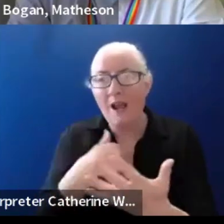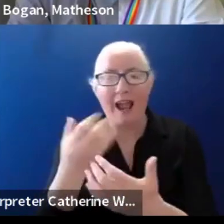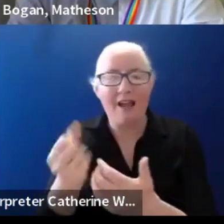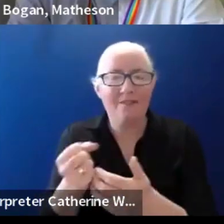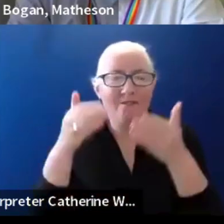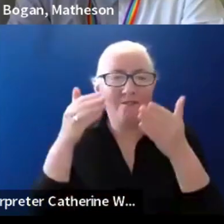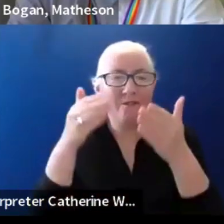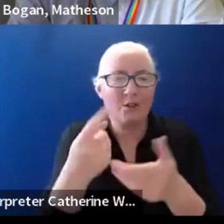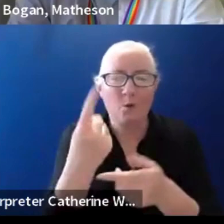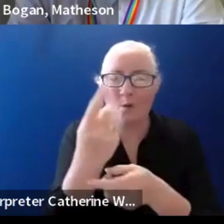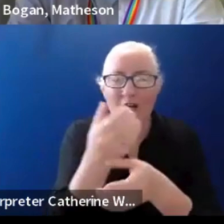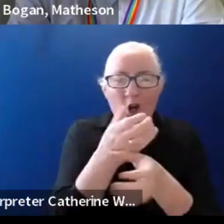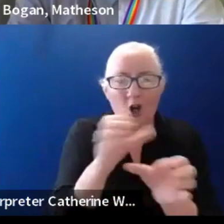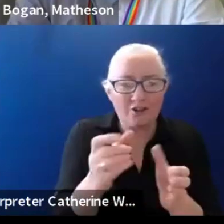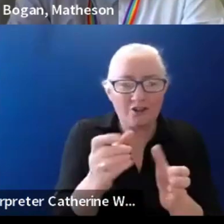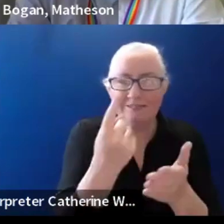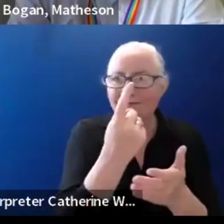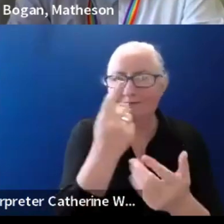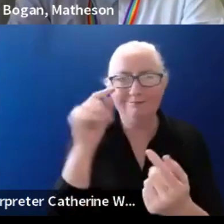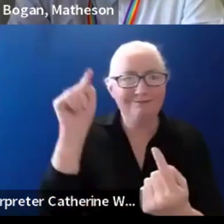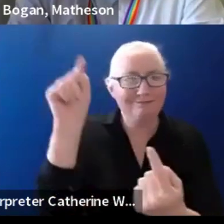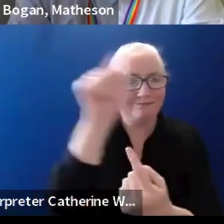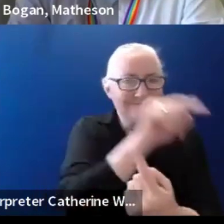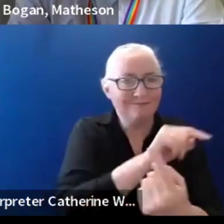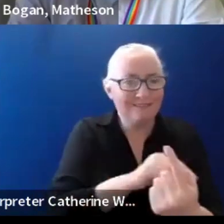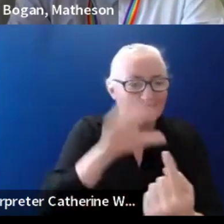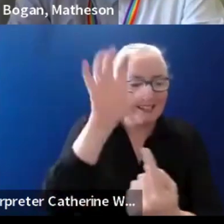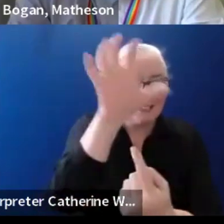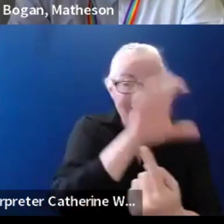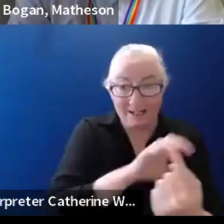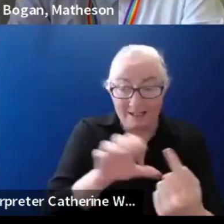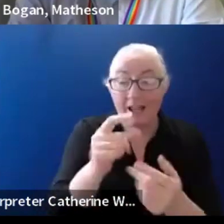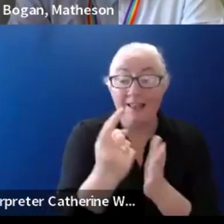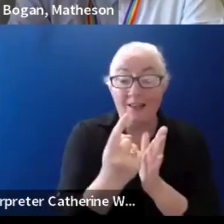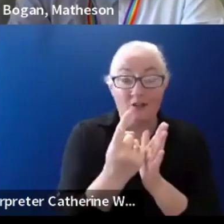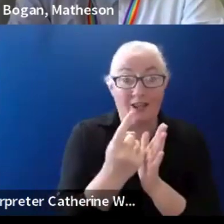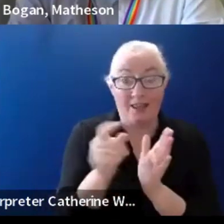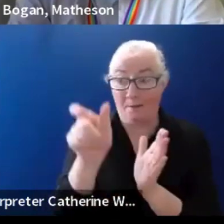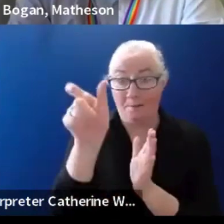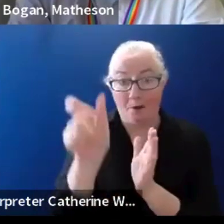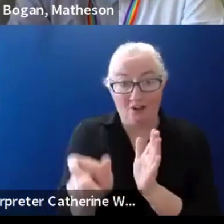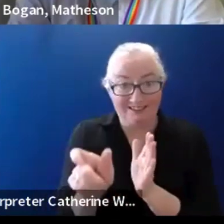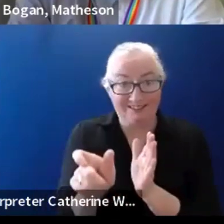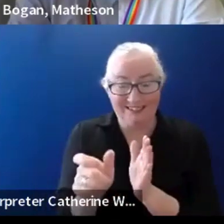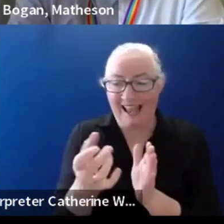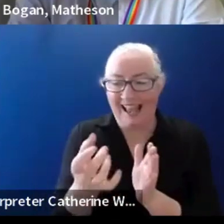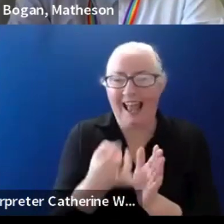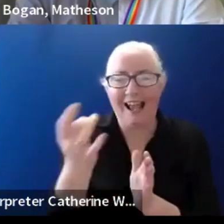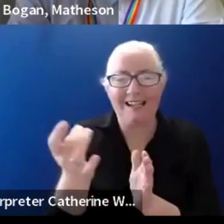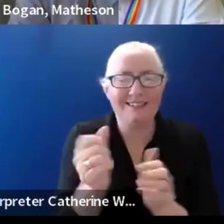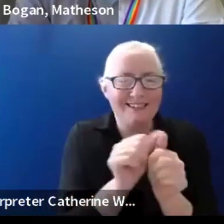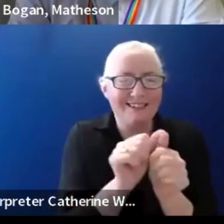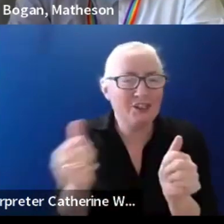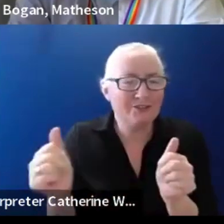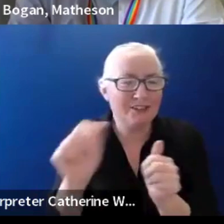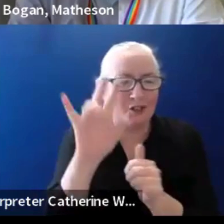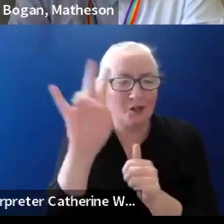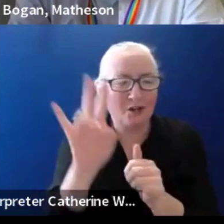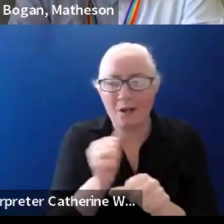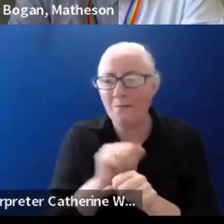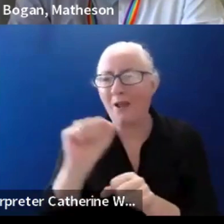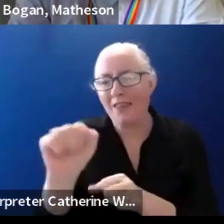particular country across all of our sites. And the individual then was asked a series of questions, about